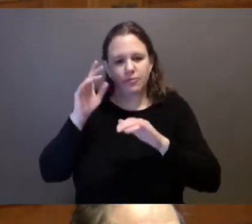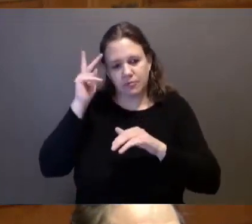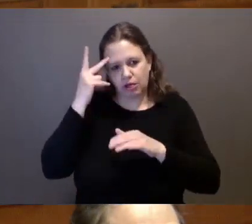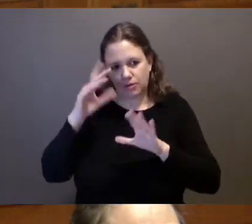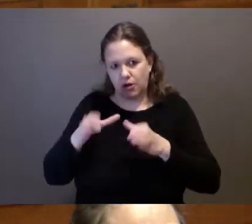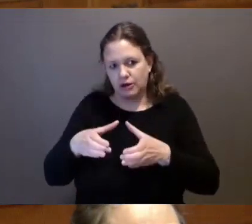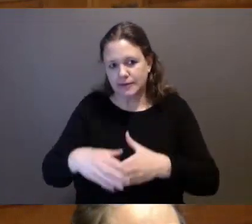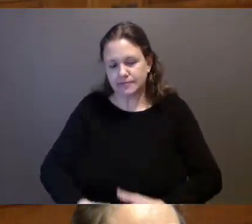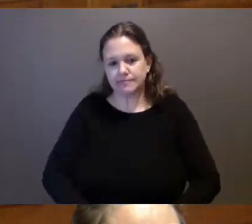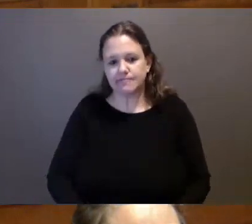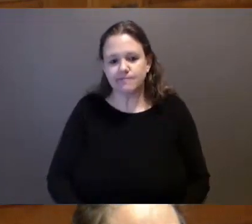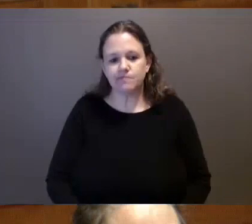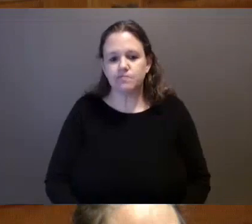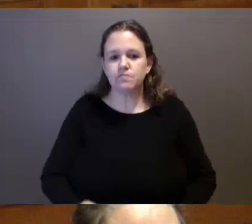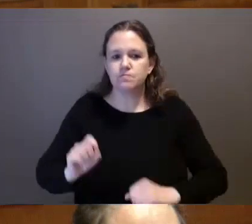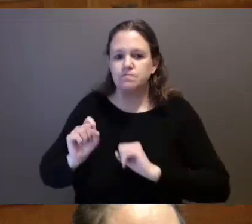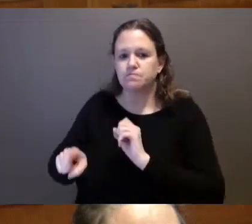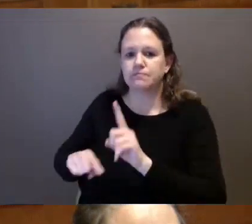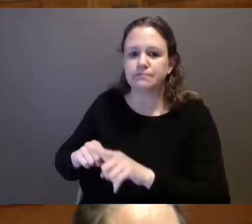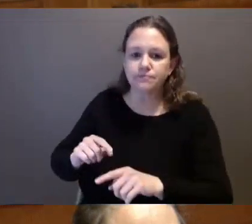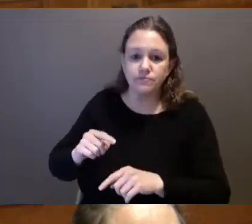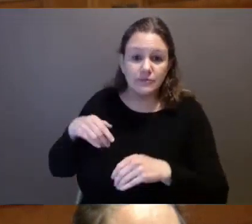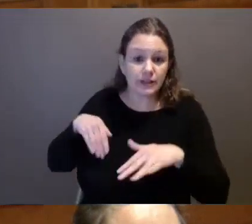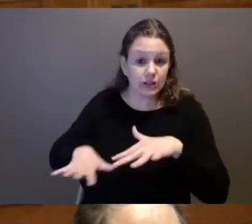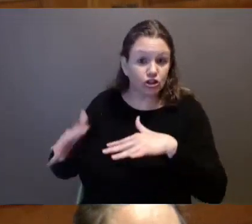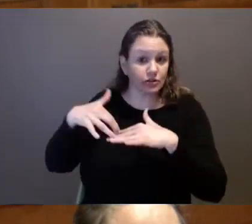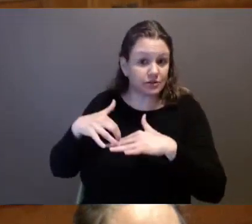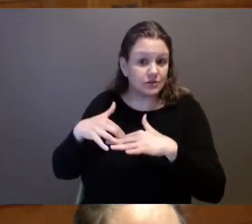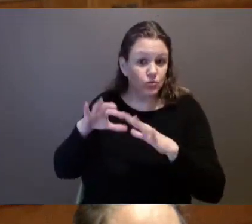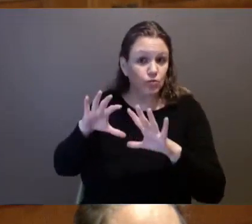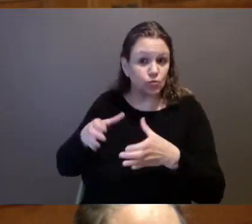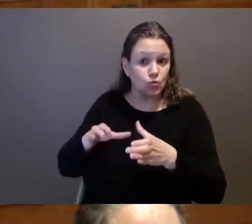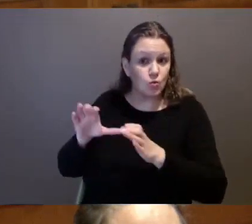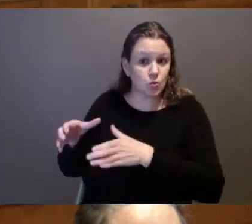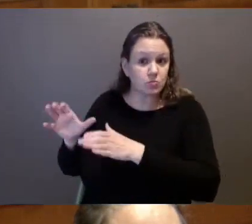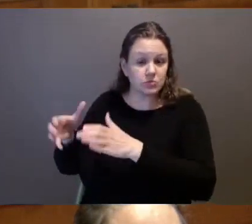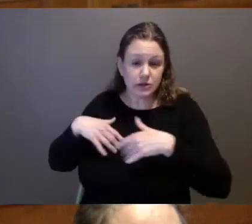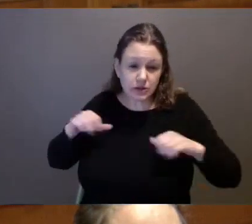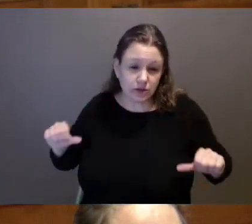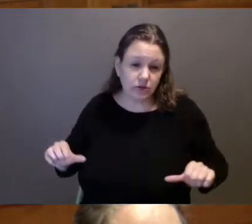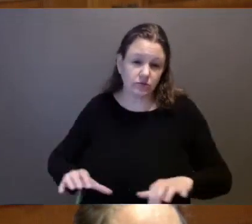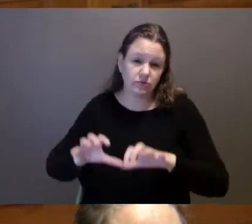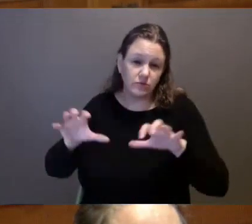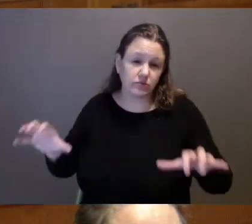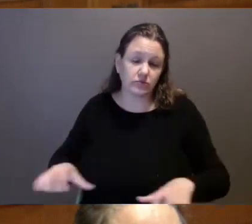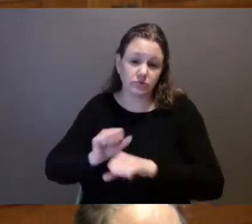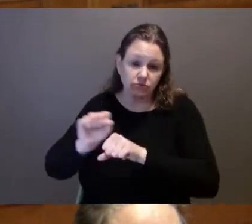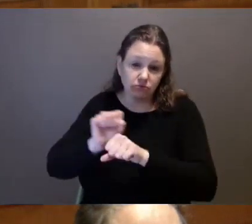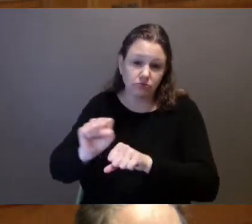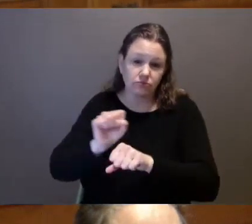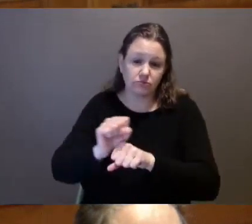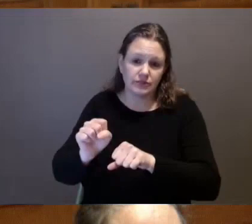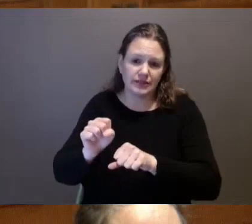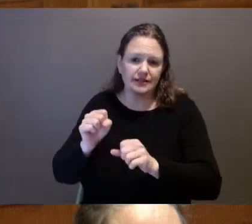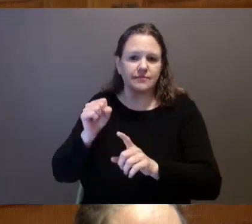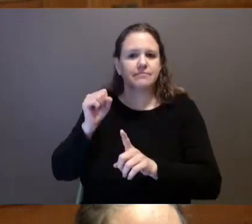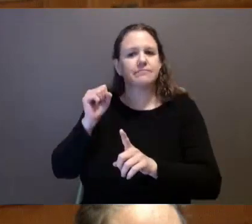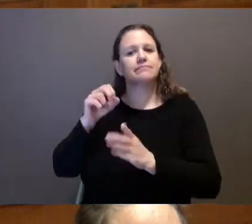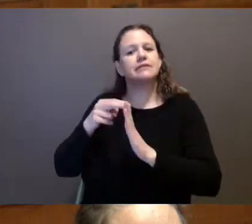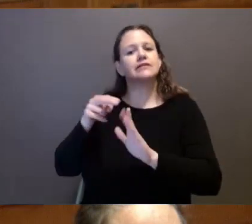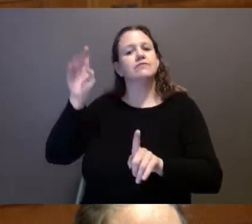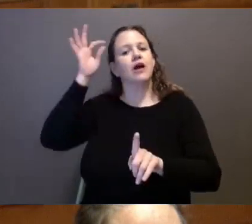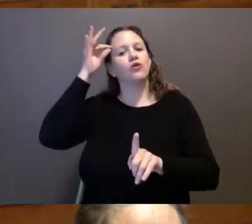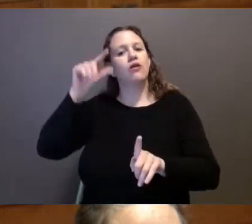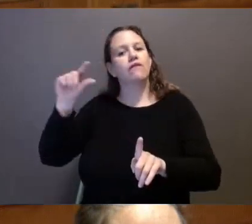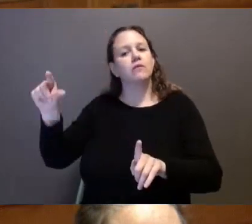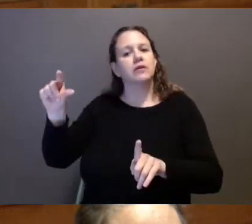of the salmon farms on the coast. They specifically closed all salmon farms in the Discovery Islands because salmon farm pathogens